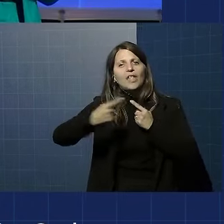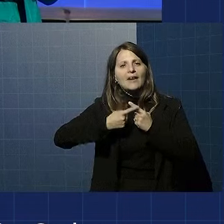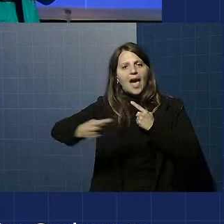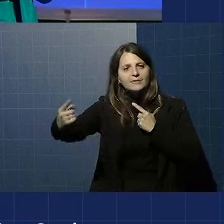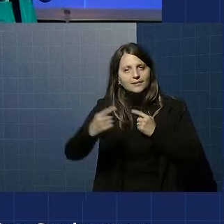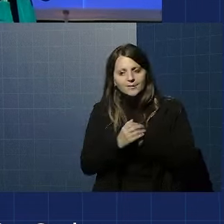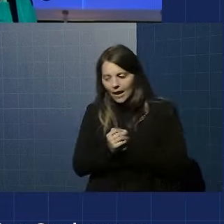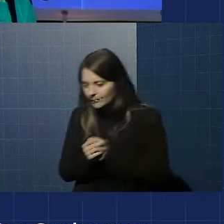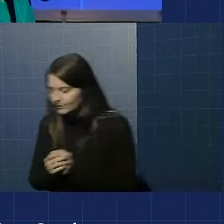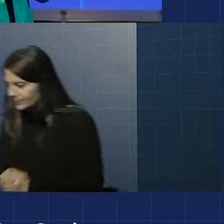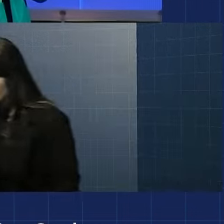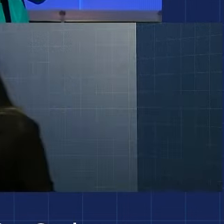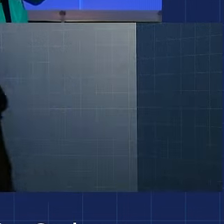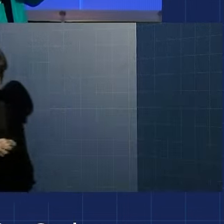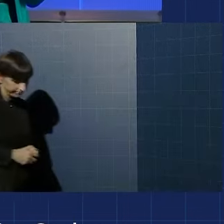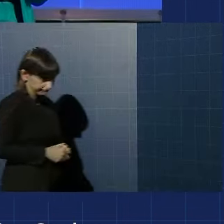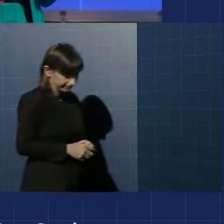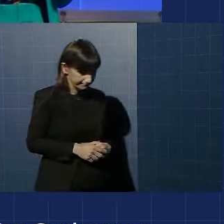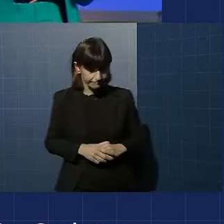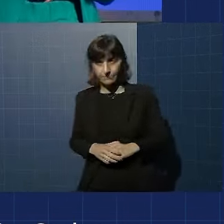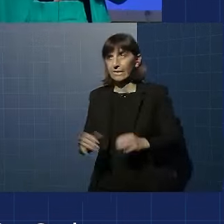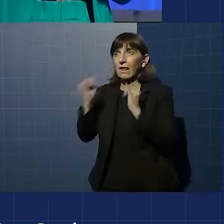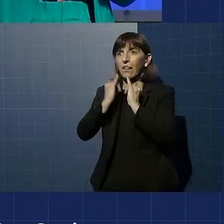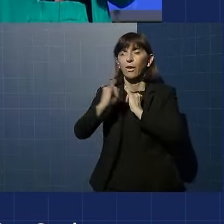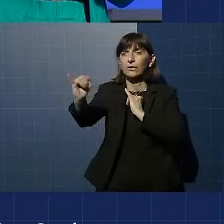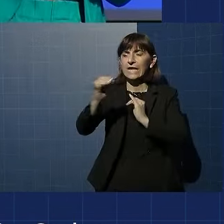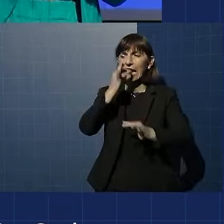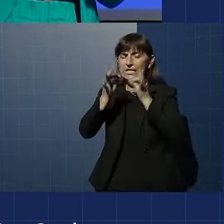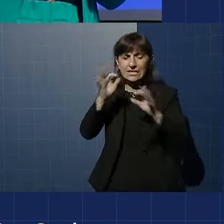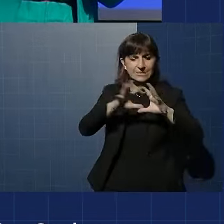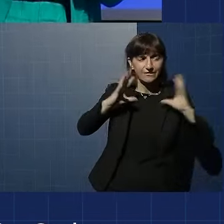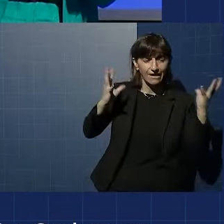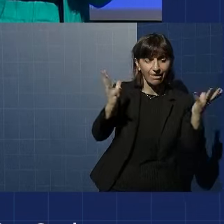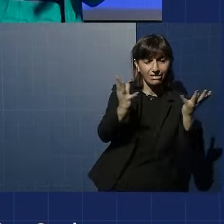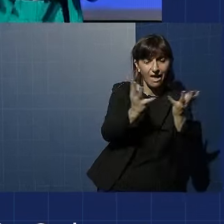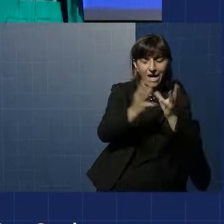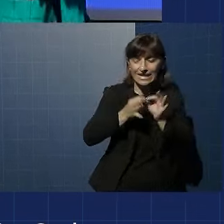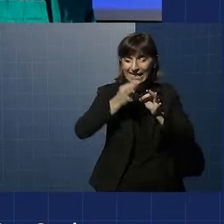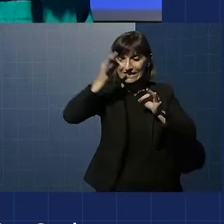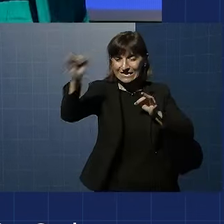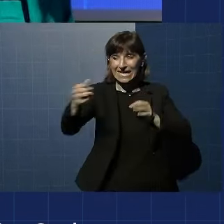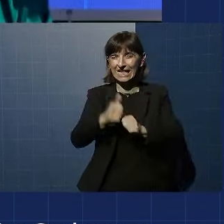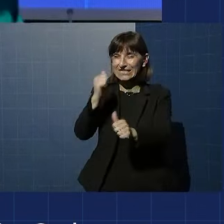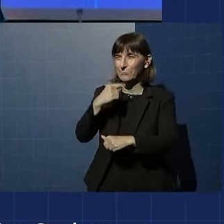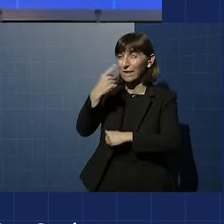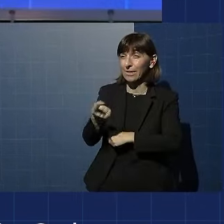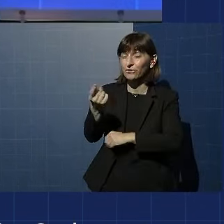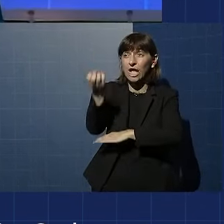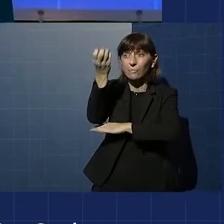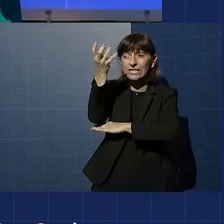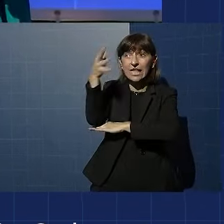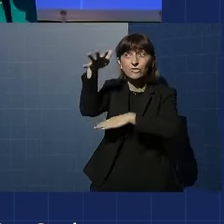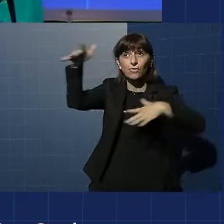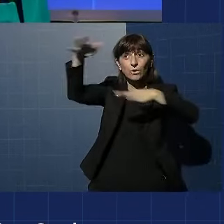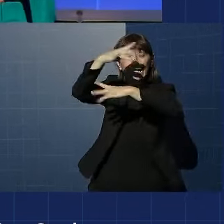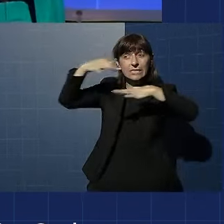to Earth. So, as I mentioned, the ISS is only 400 kilometers. That's not that far, if you come to think about